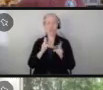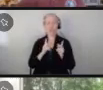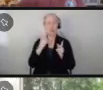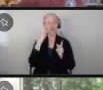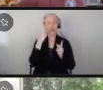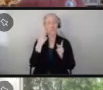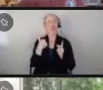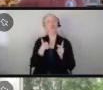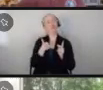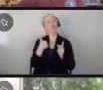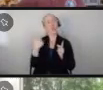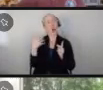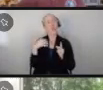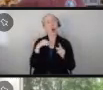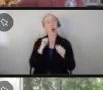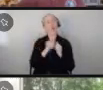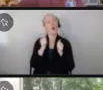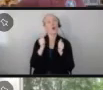a collaborative